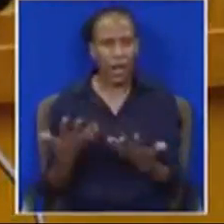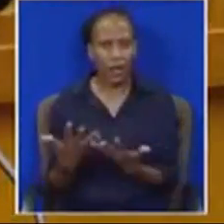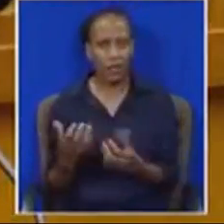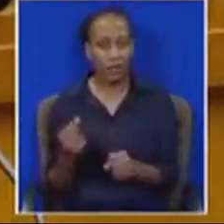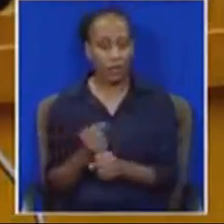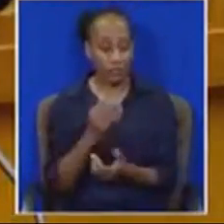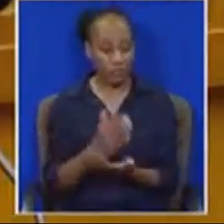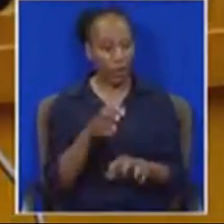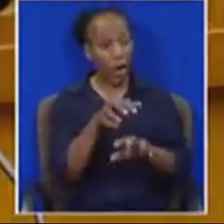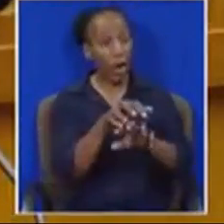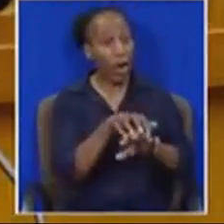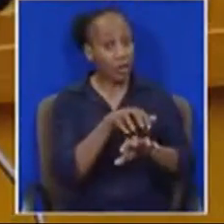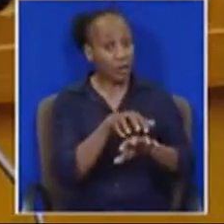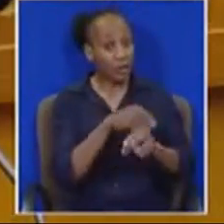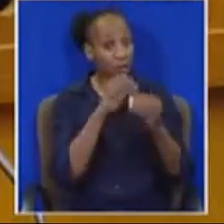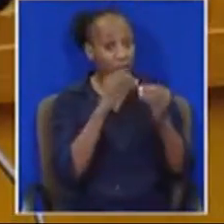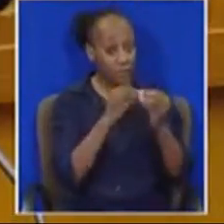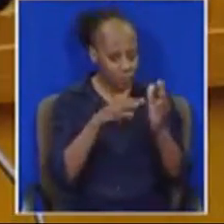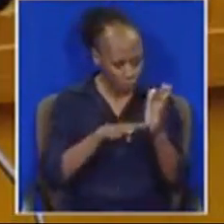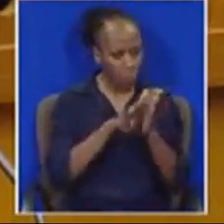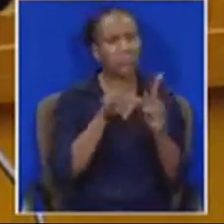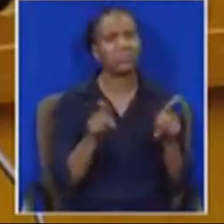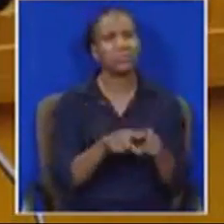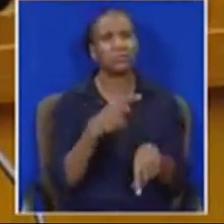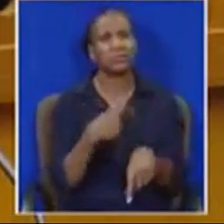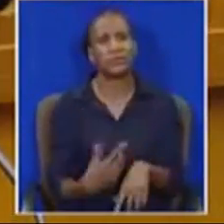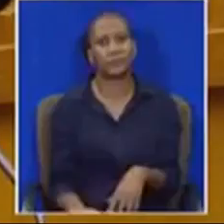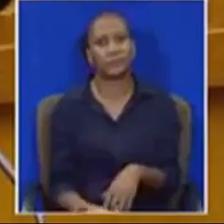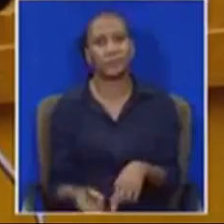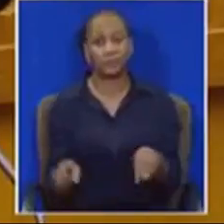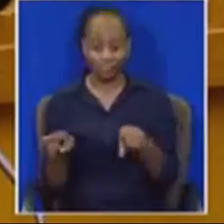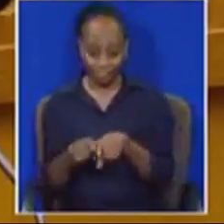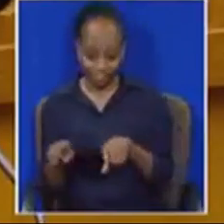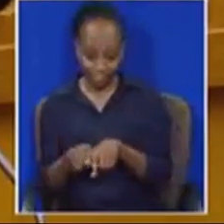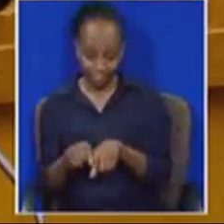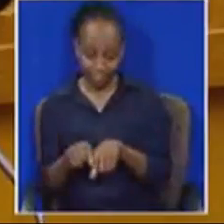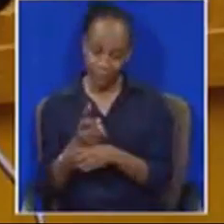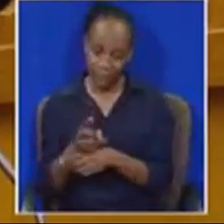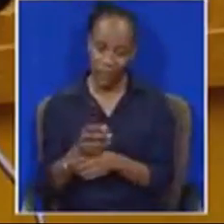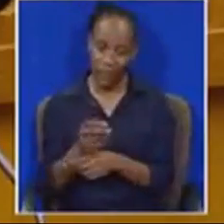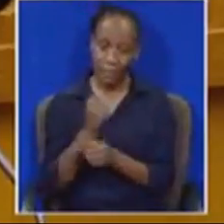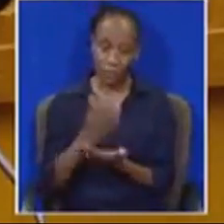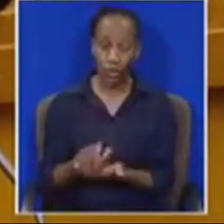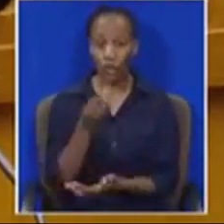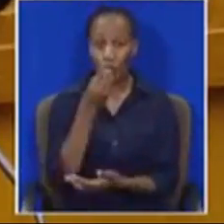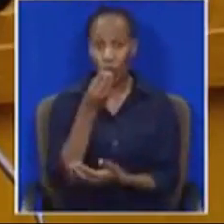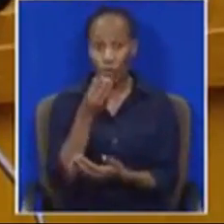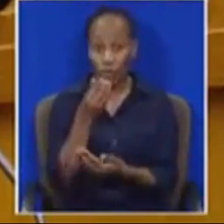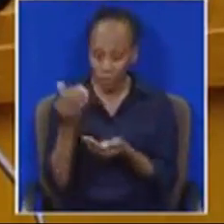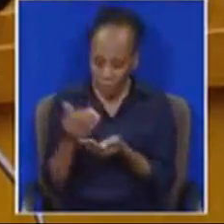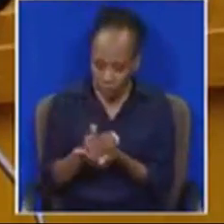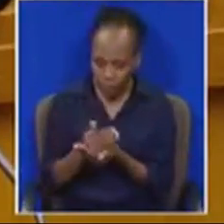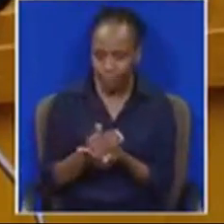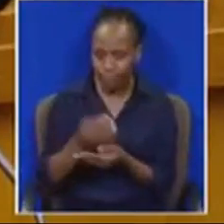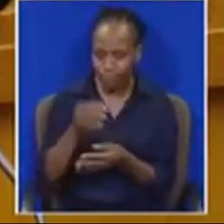increases agricultural production, that also improves food security,